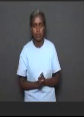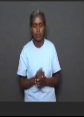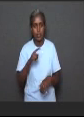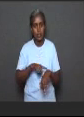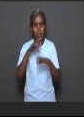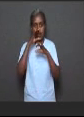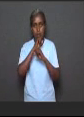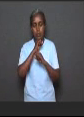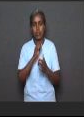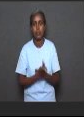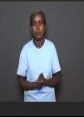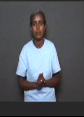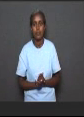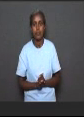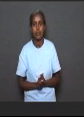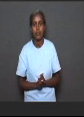Time's up.